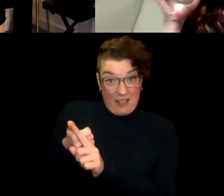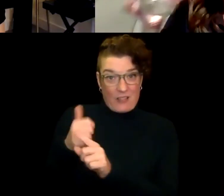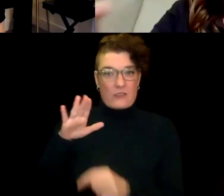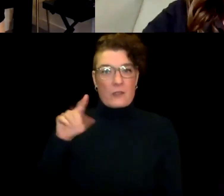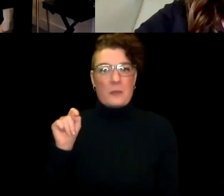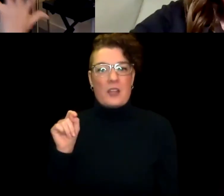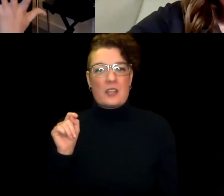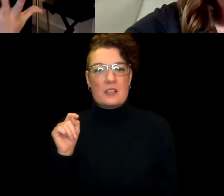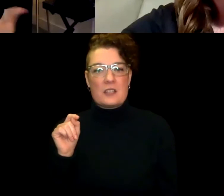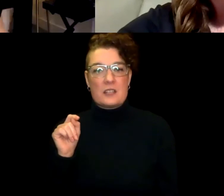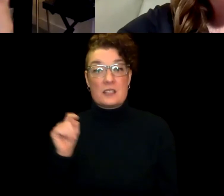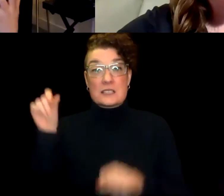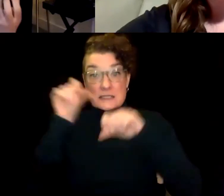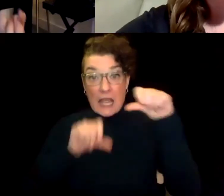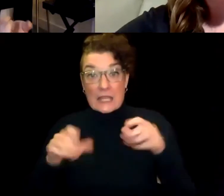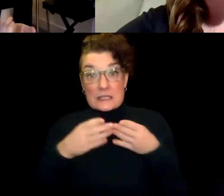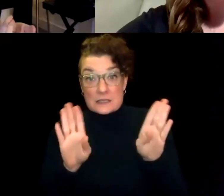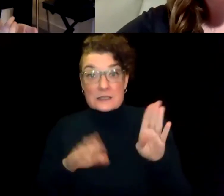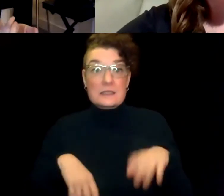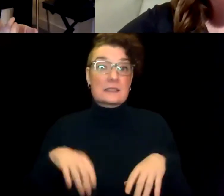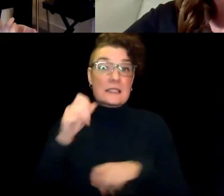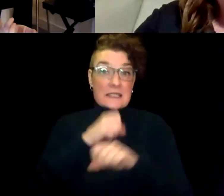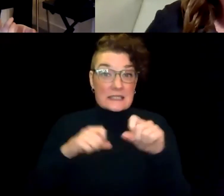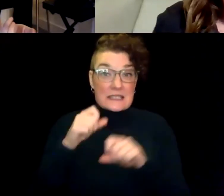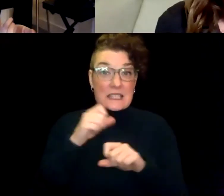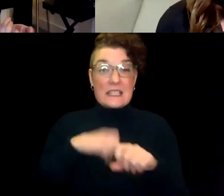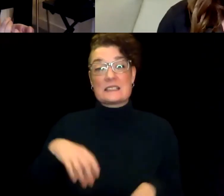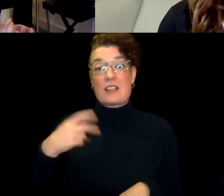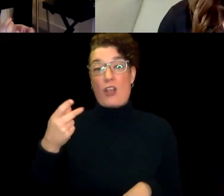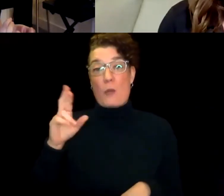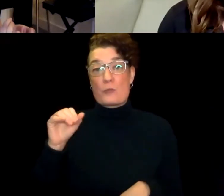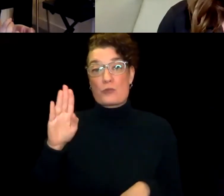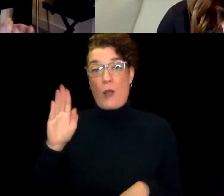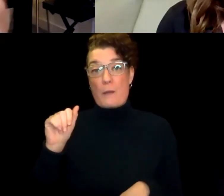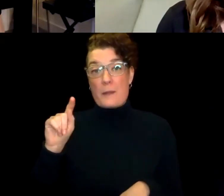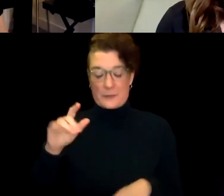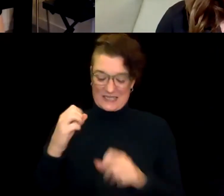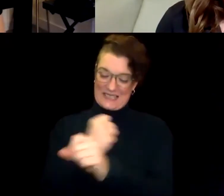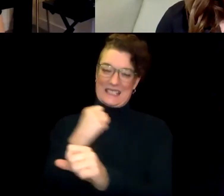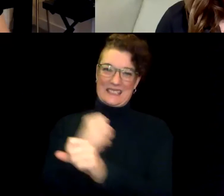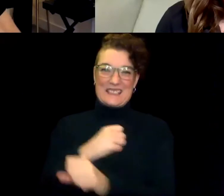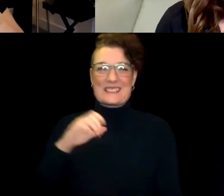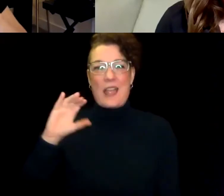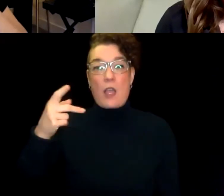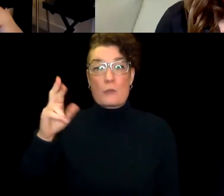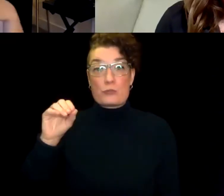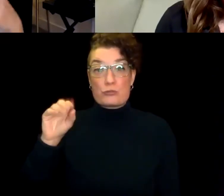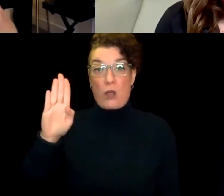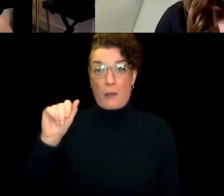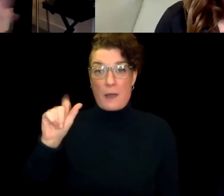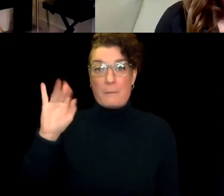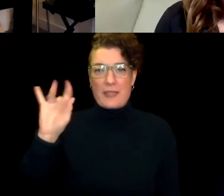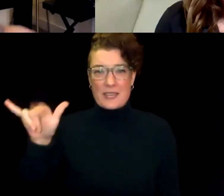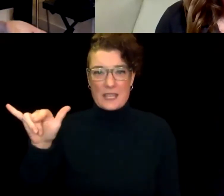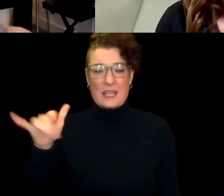like science and statistics and probability and also just like I could tell when they were going on a train of logic